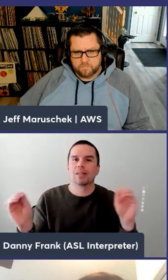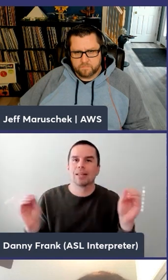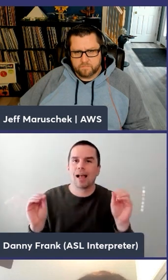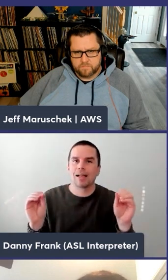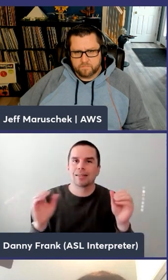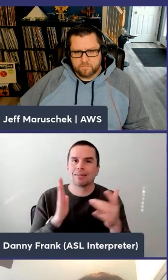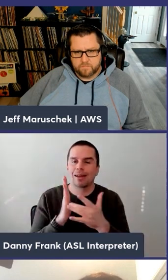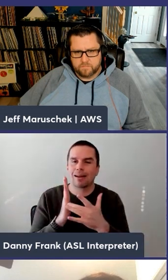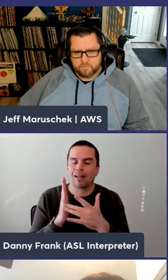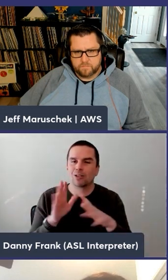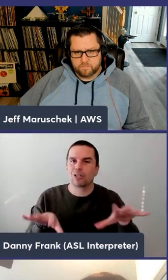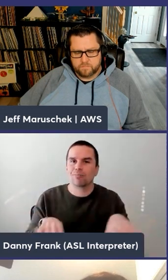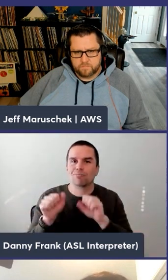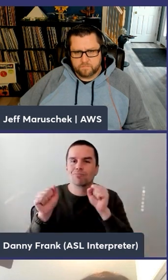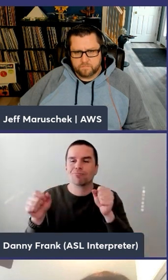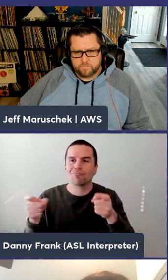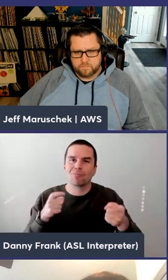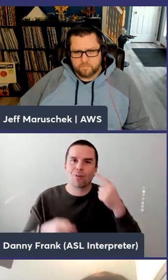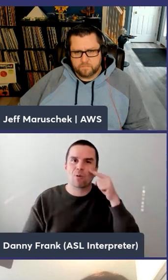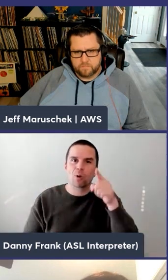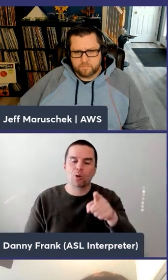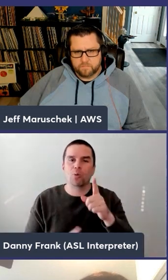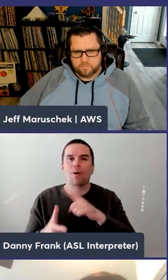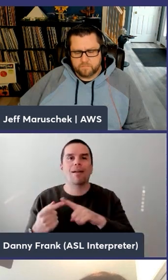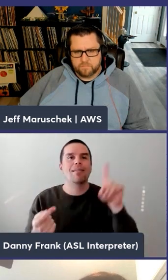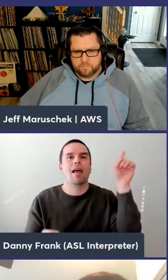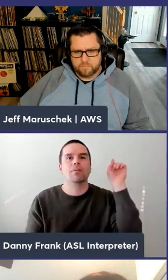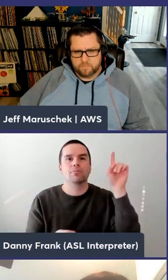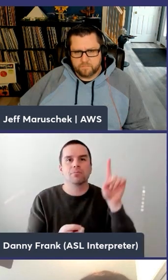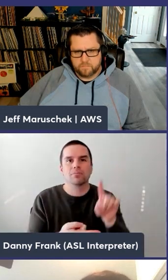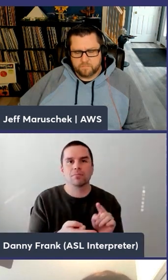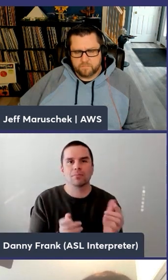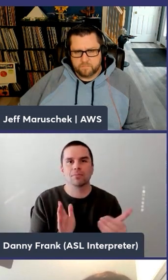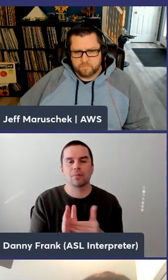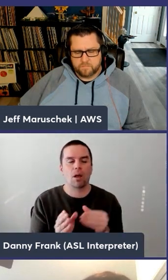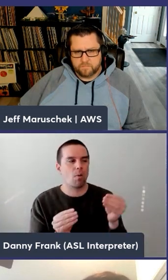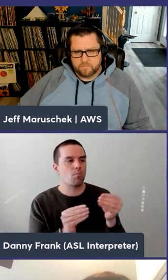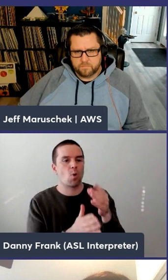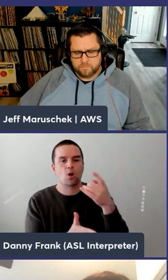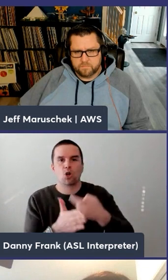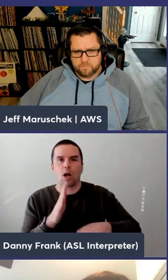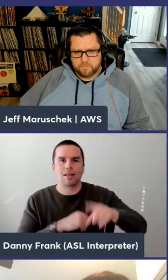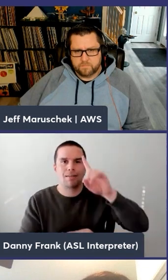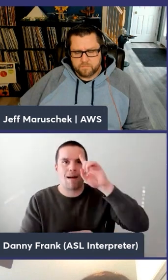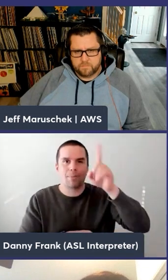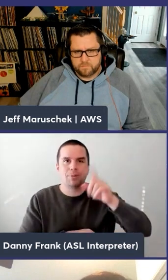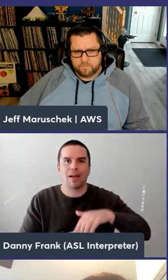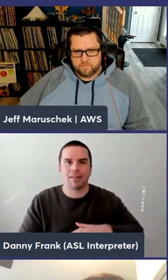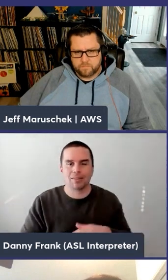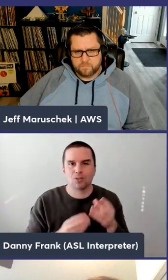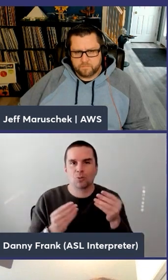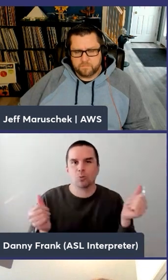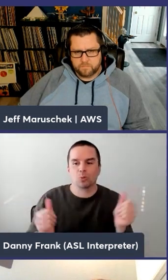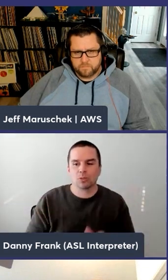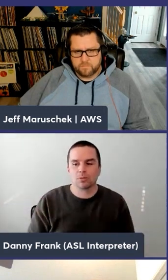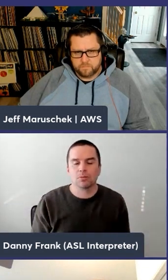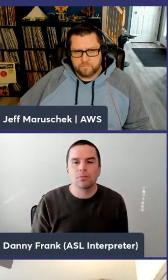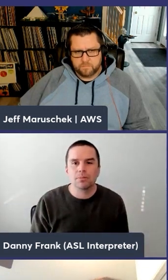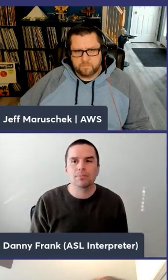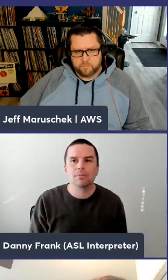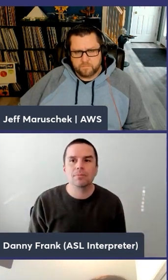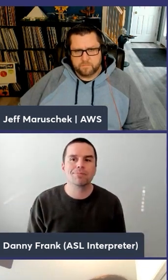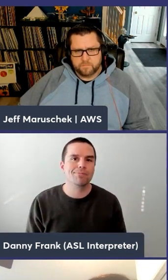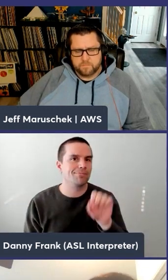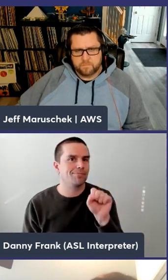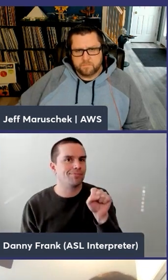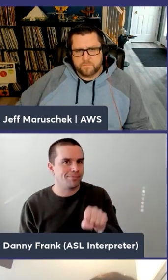and then bring it back down. So it's a much more cost optimized solution overall. Yeah, absolutely.